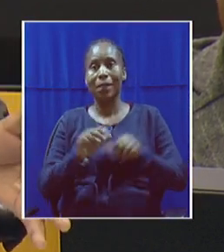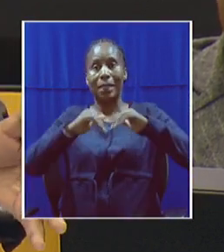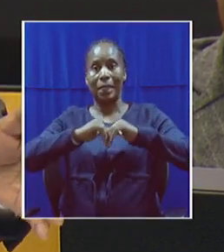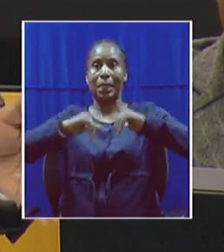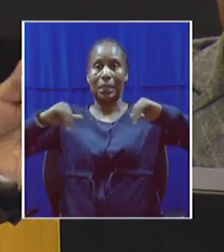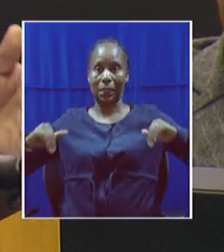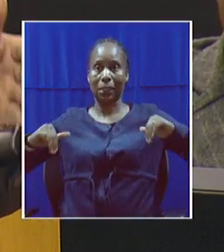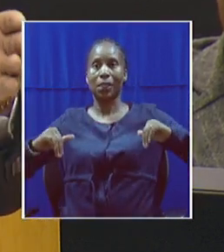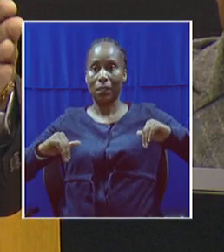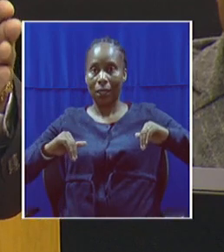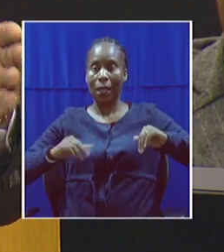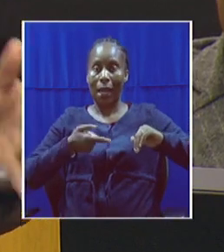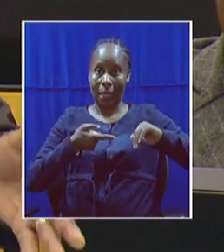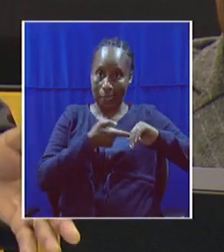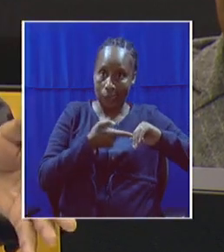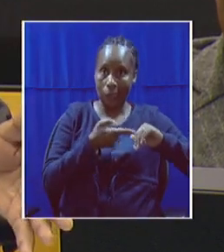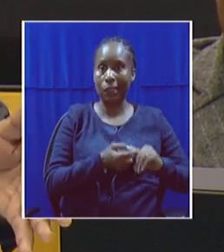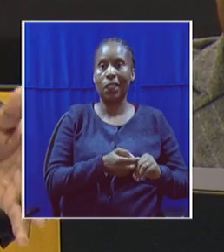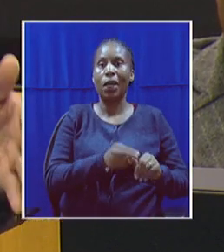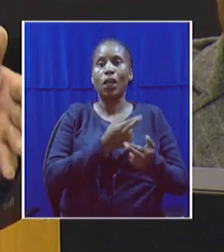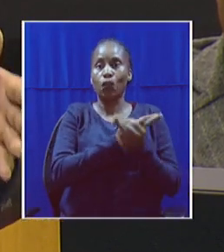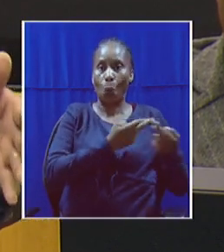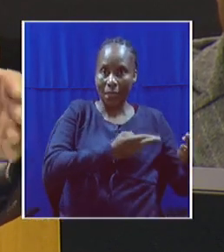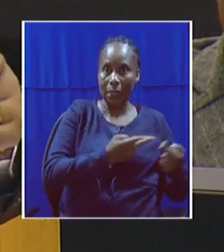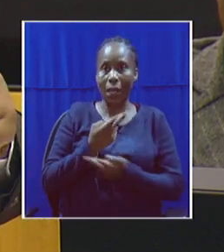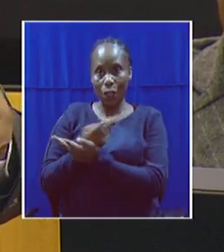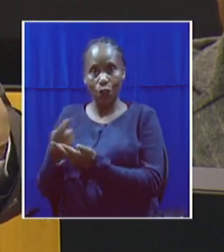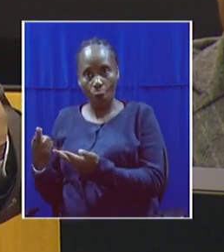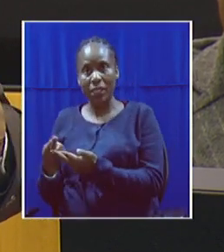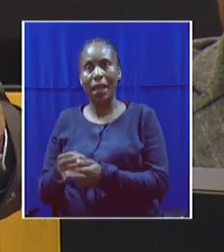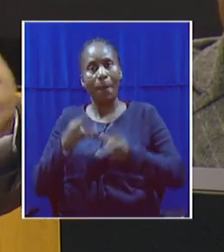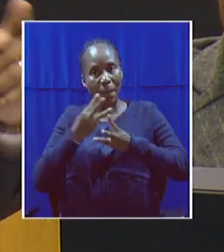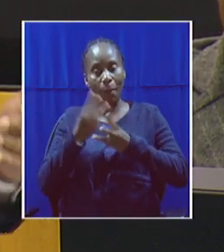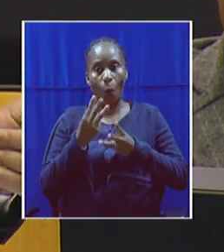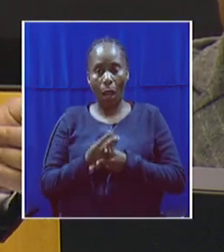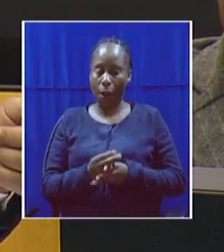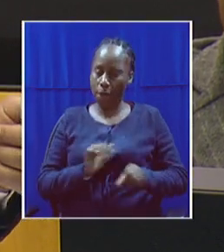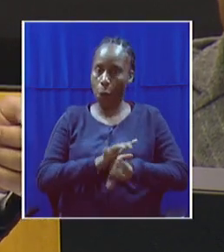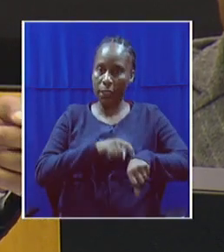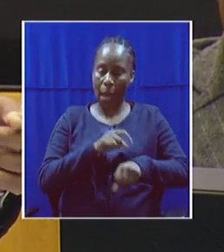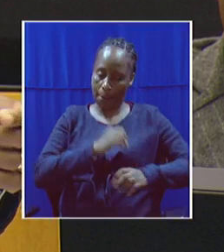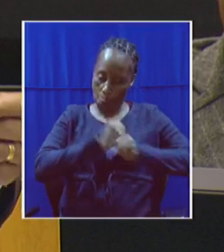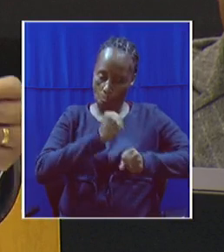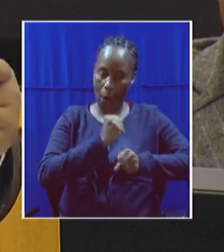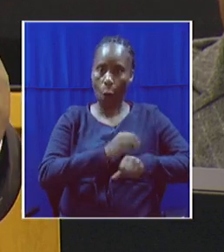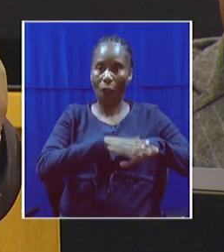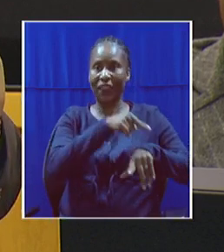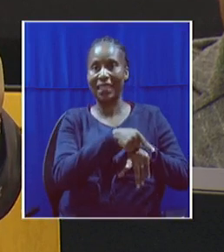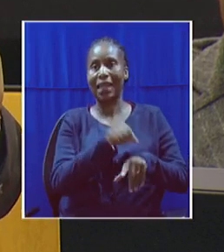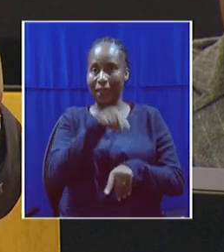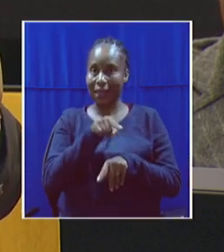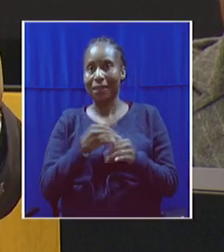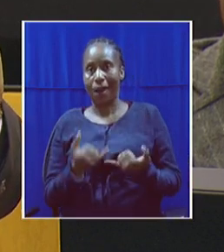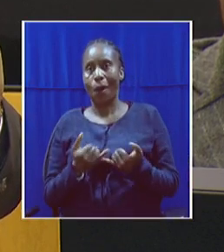resources to it dedicate people to work on it then it will contribute to the performance of the economy